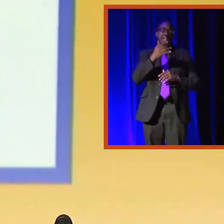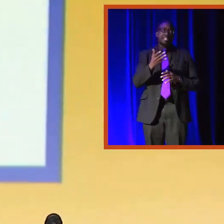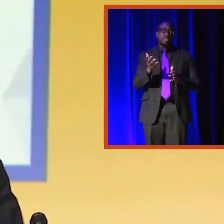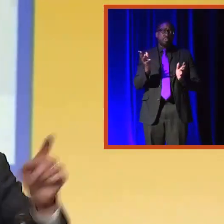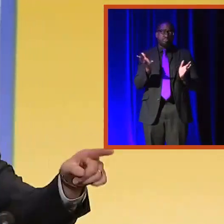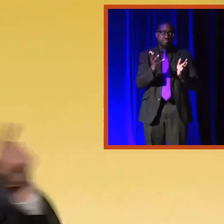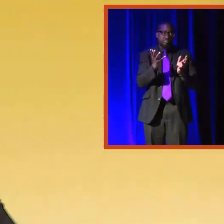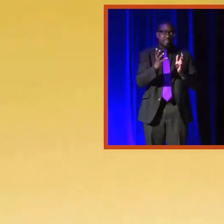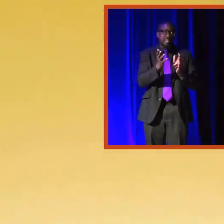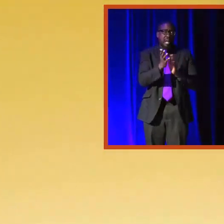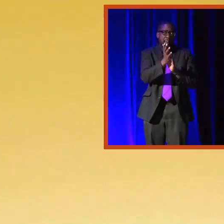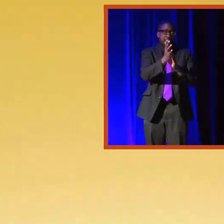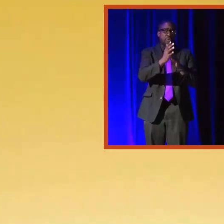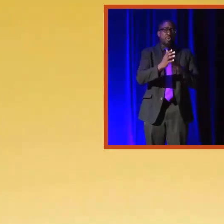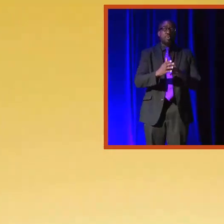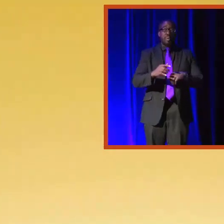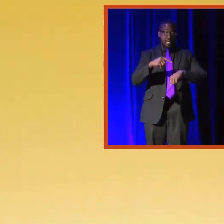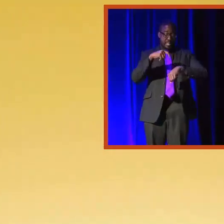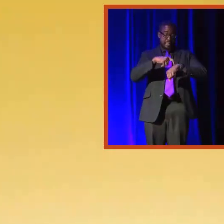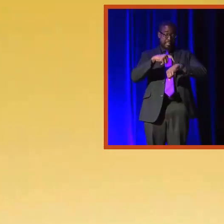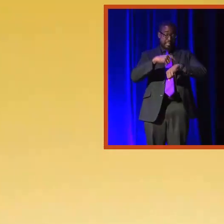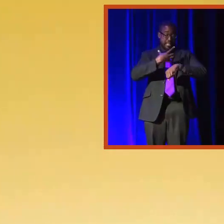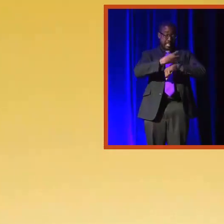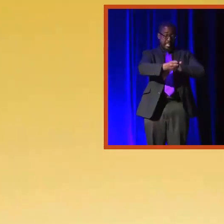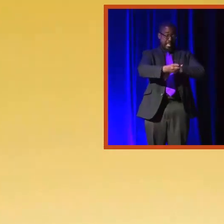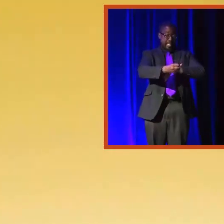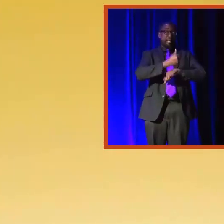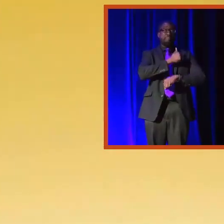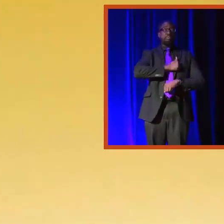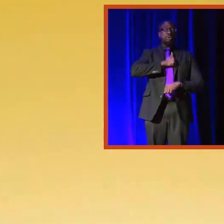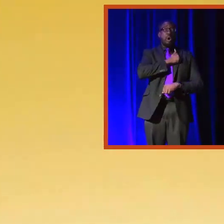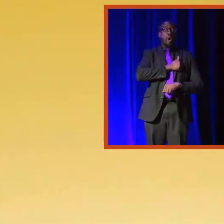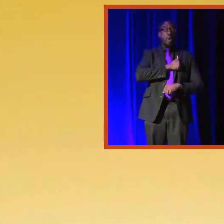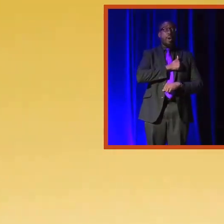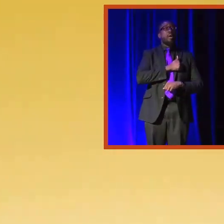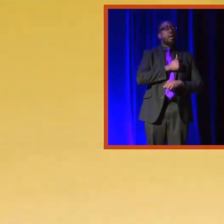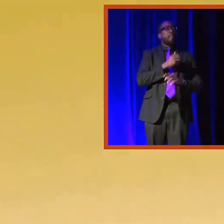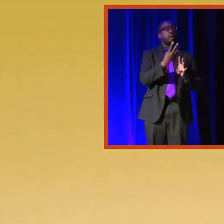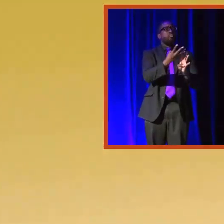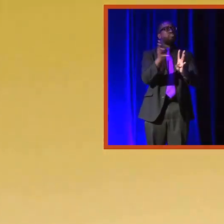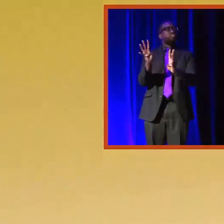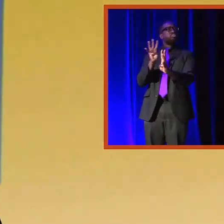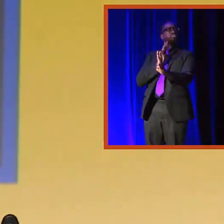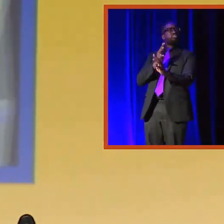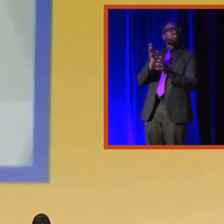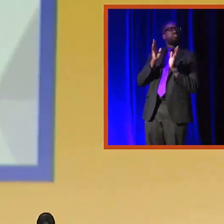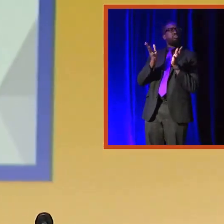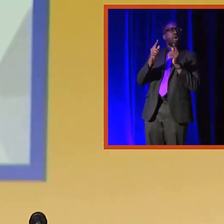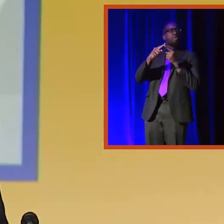much. The buzzer is up. Apologies. Feel free to come talk to me afterwards. I'm delighted, but thank you very much again.